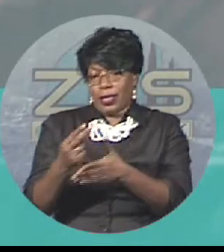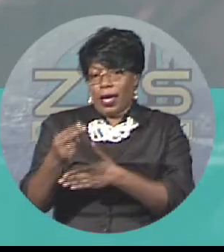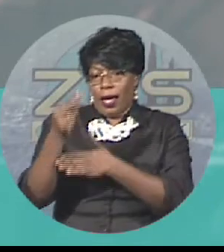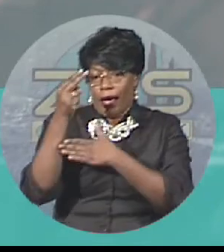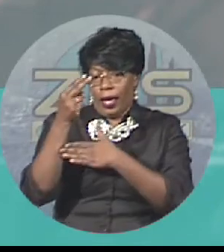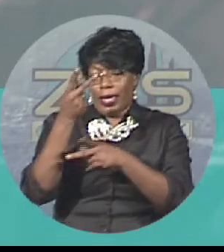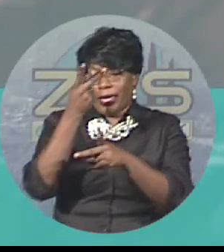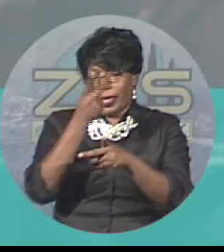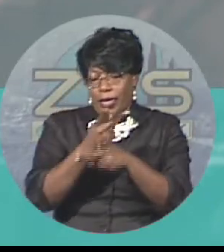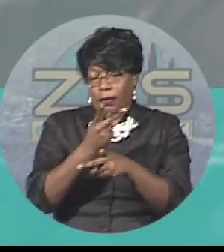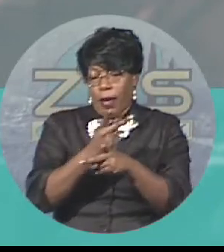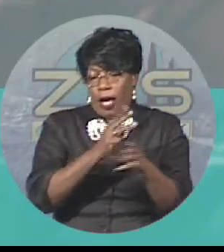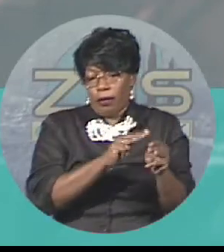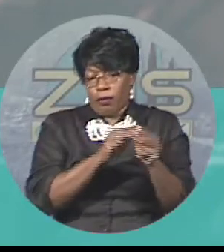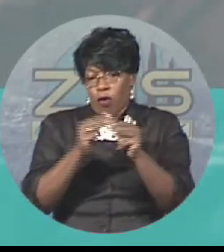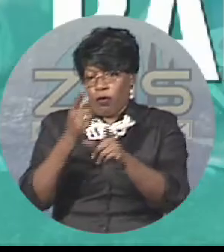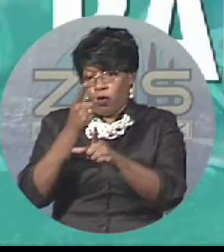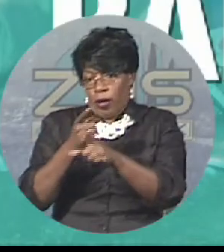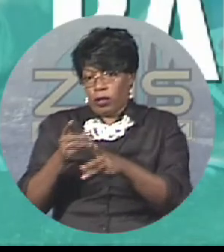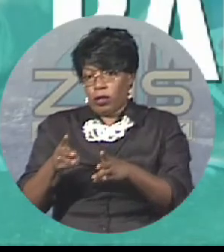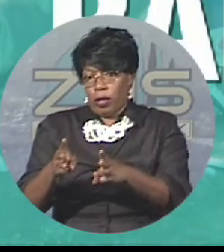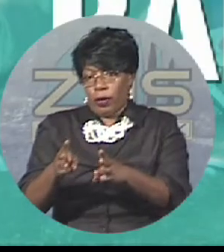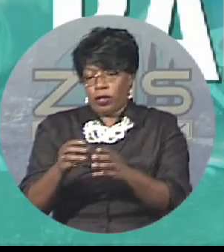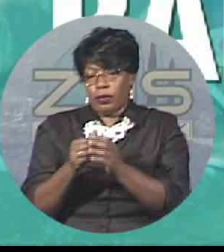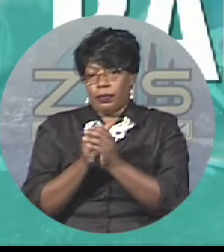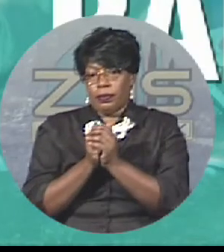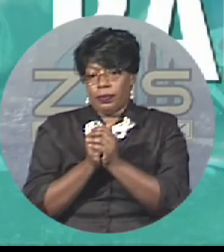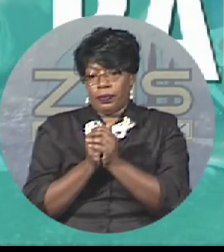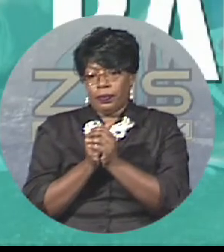you move in the right direction.